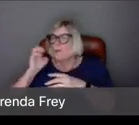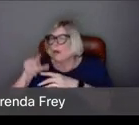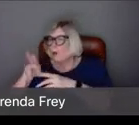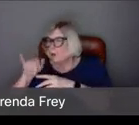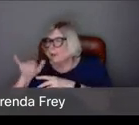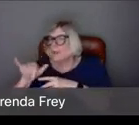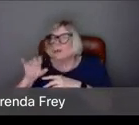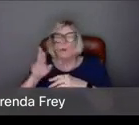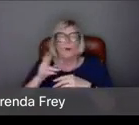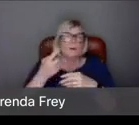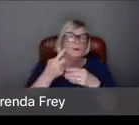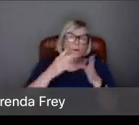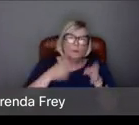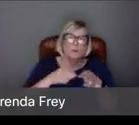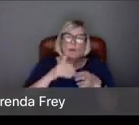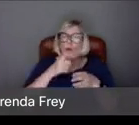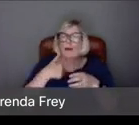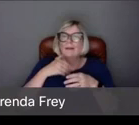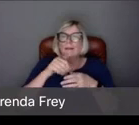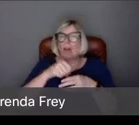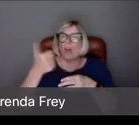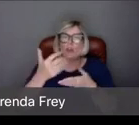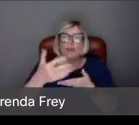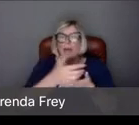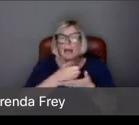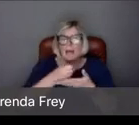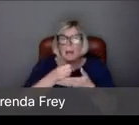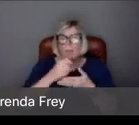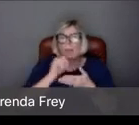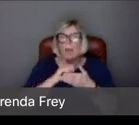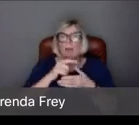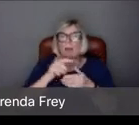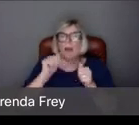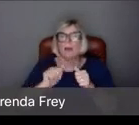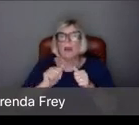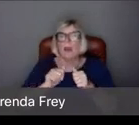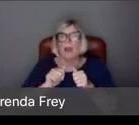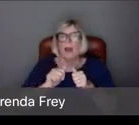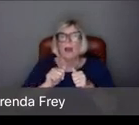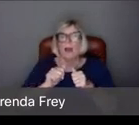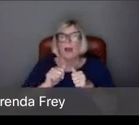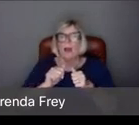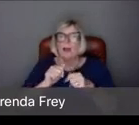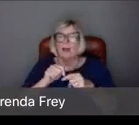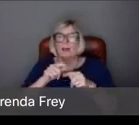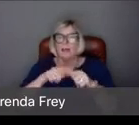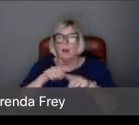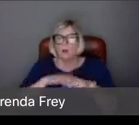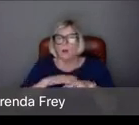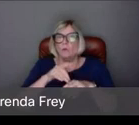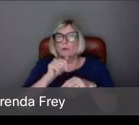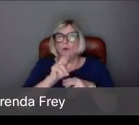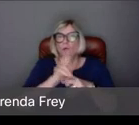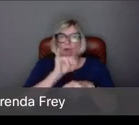that has some other income that they can count on to make a loan with, and then if you choose to use that to start your business.